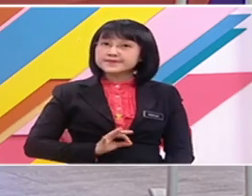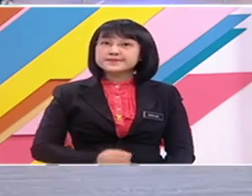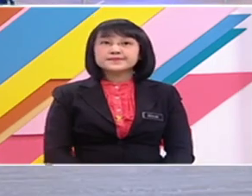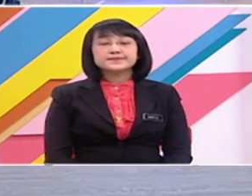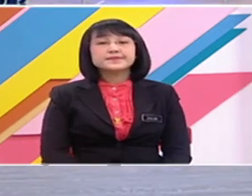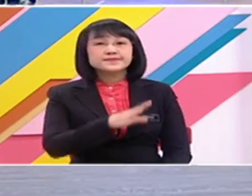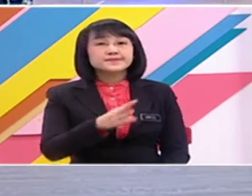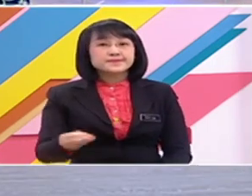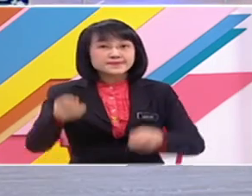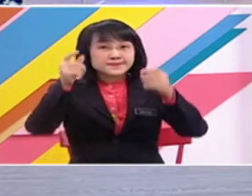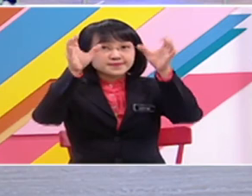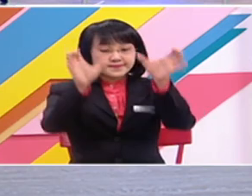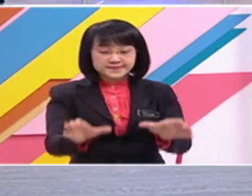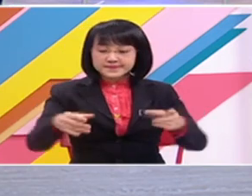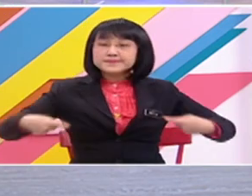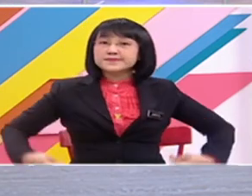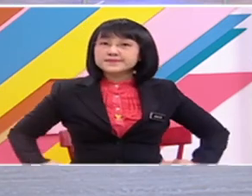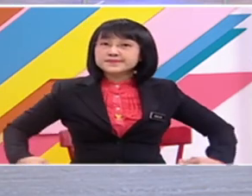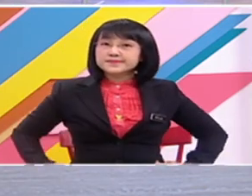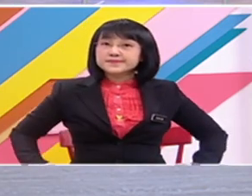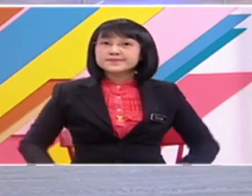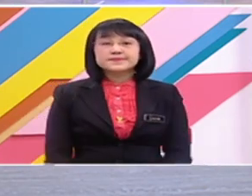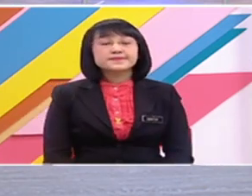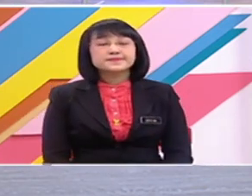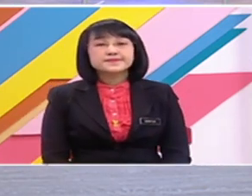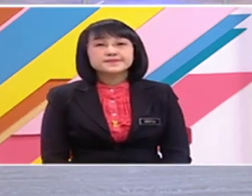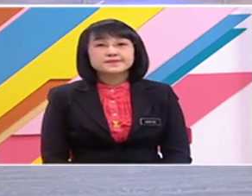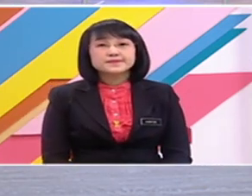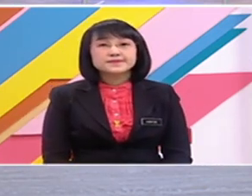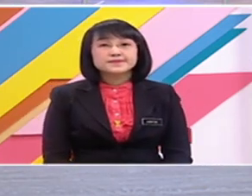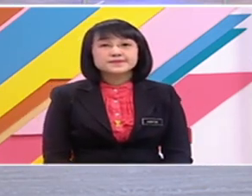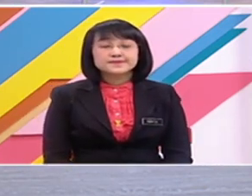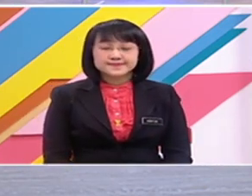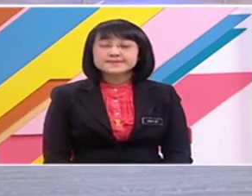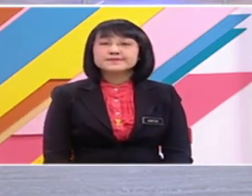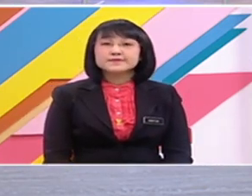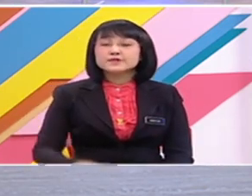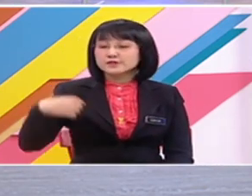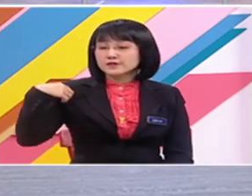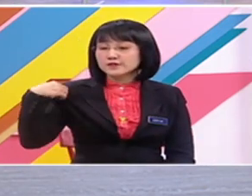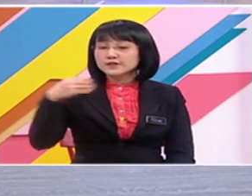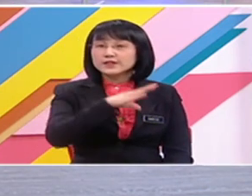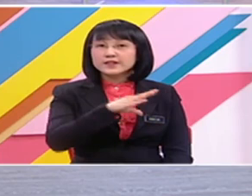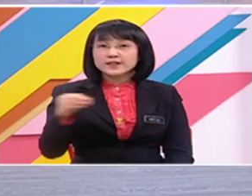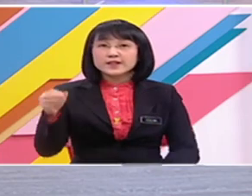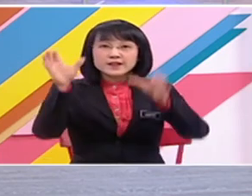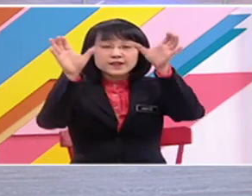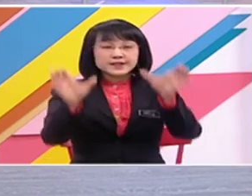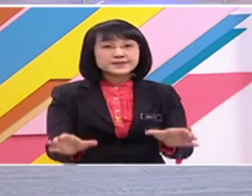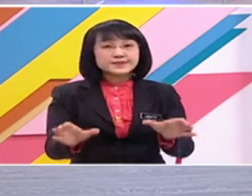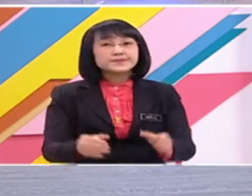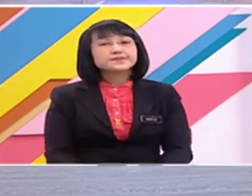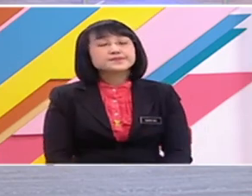the trousers. And the trousers. Mm. That means it's a shirt and a trousers. Yeah. Okay, teacher. All